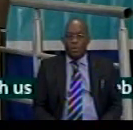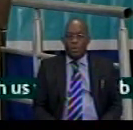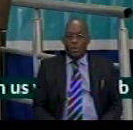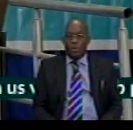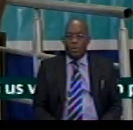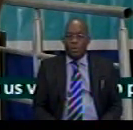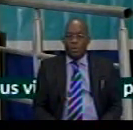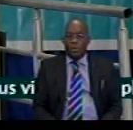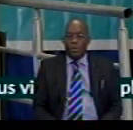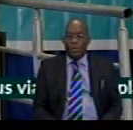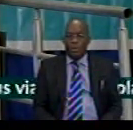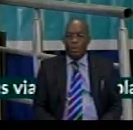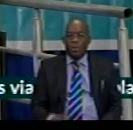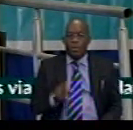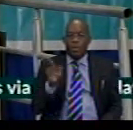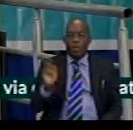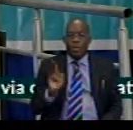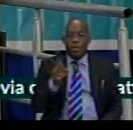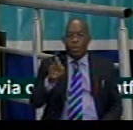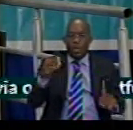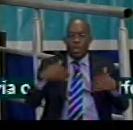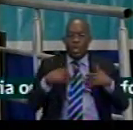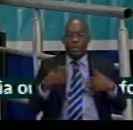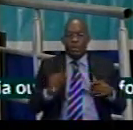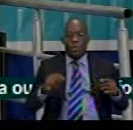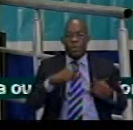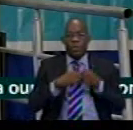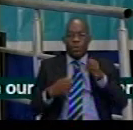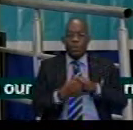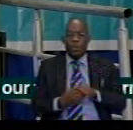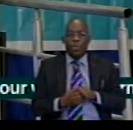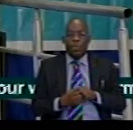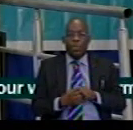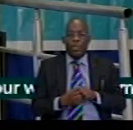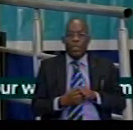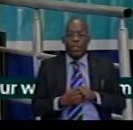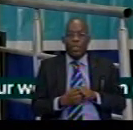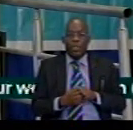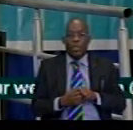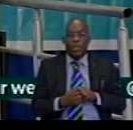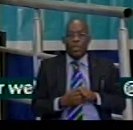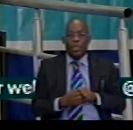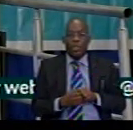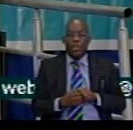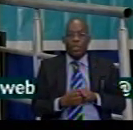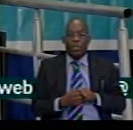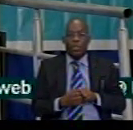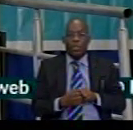have the problem, where you are feeling the pain, check it. You will not see it again.